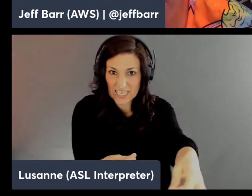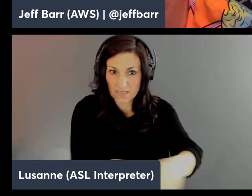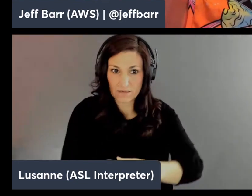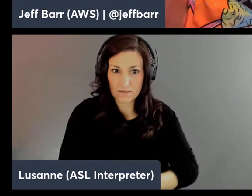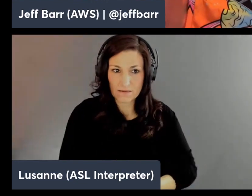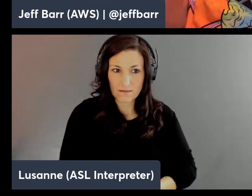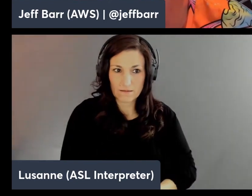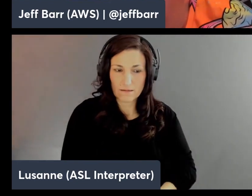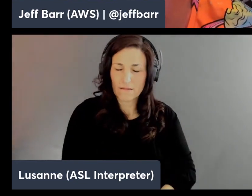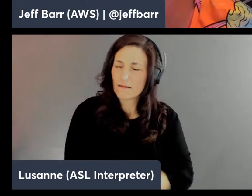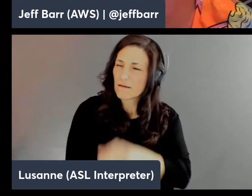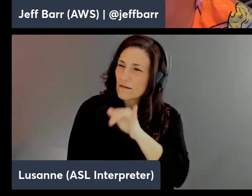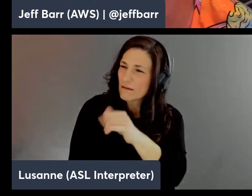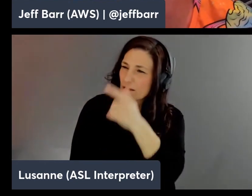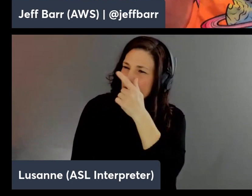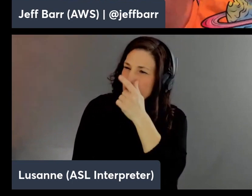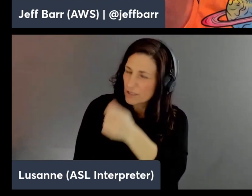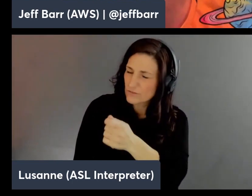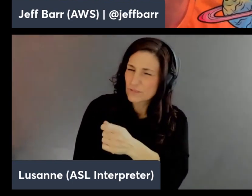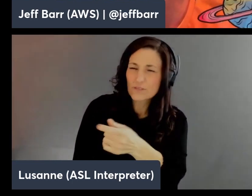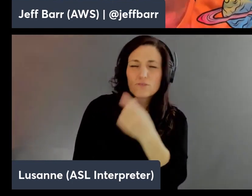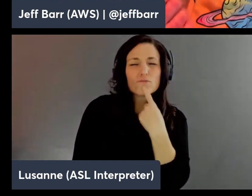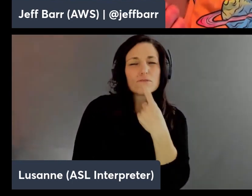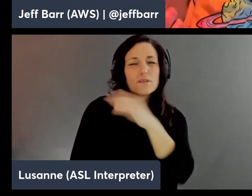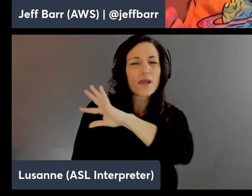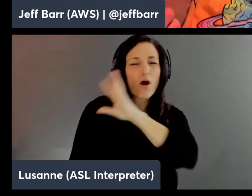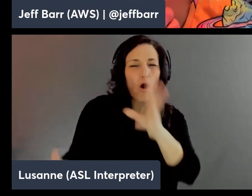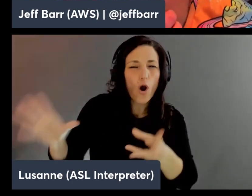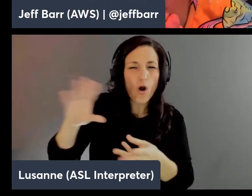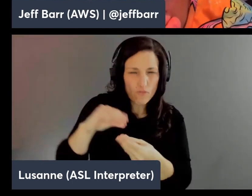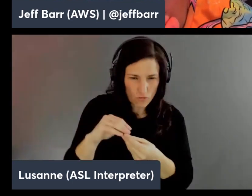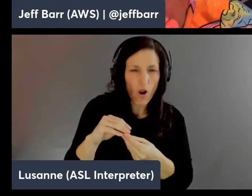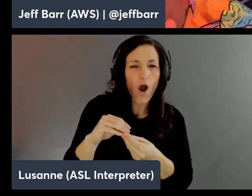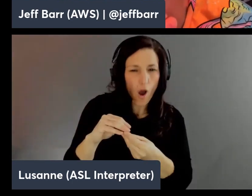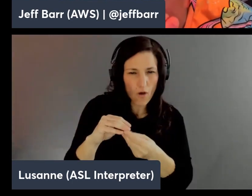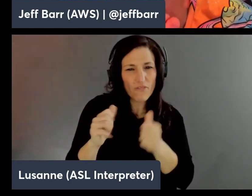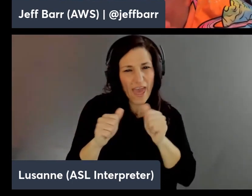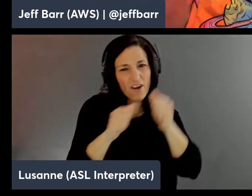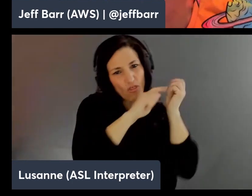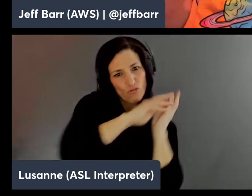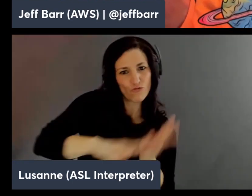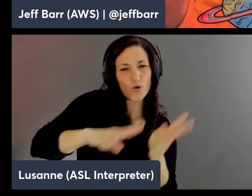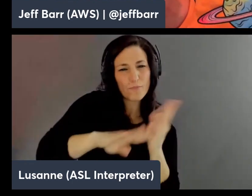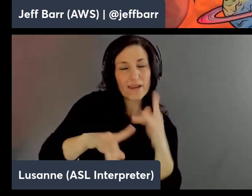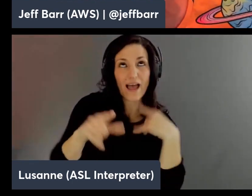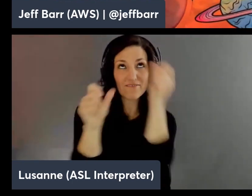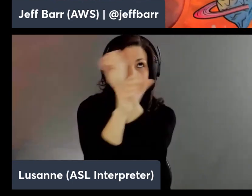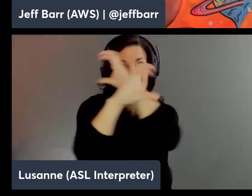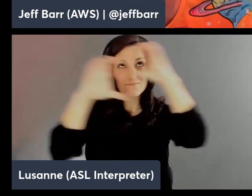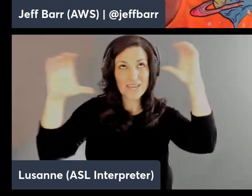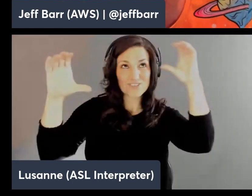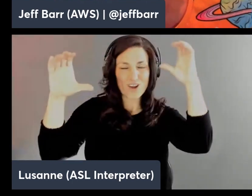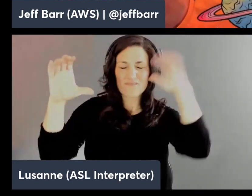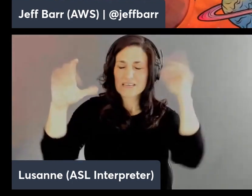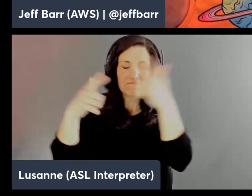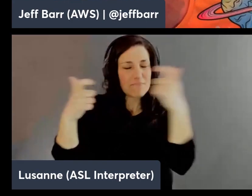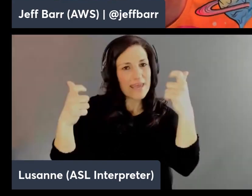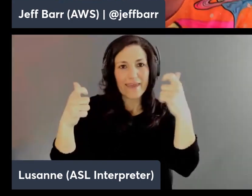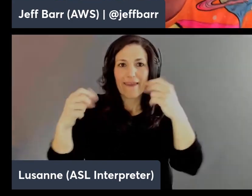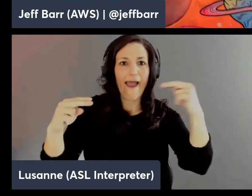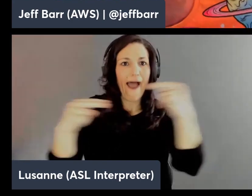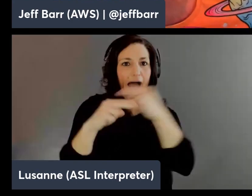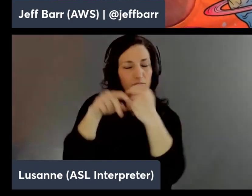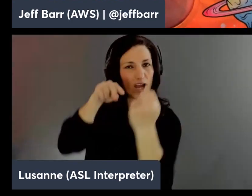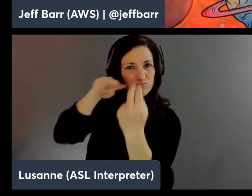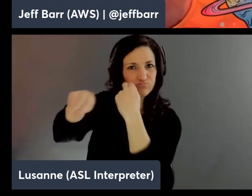Interesting. So when you say kind of overall throughput, what, for some reason, this picture came to mind of this very wide highway and all these cars and trucks, and we're trying